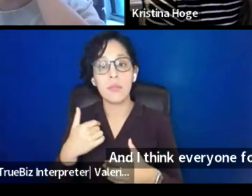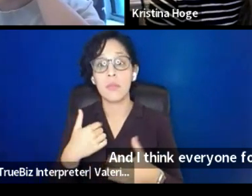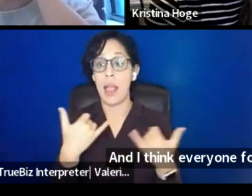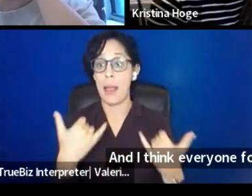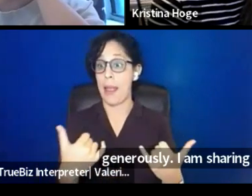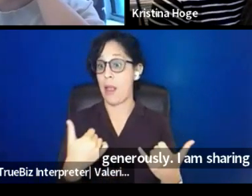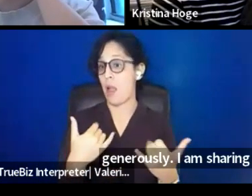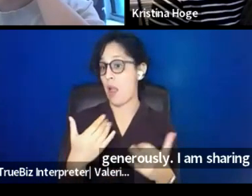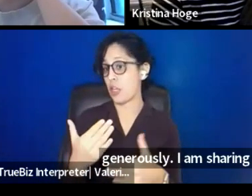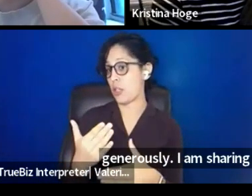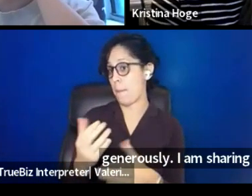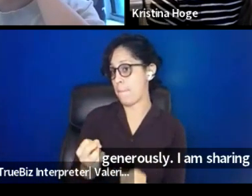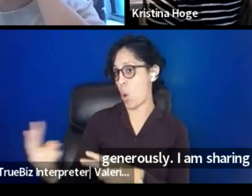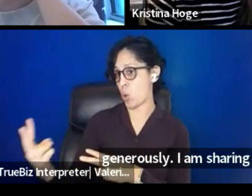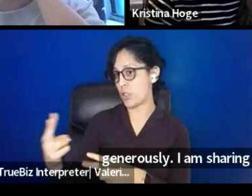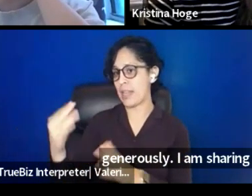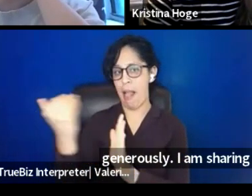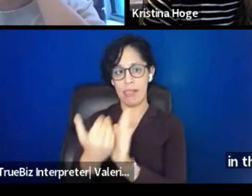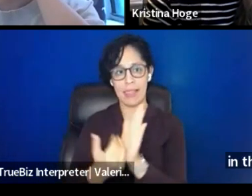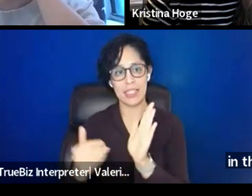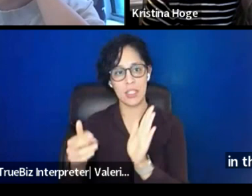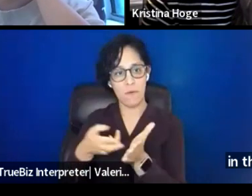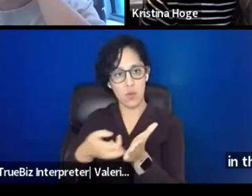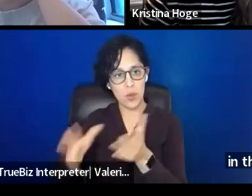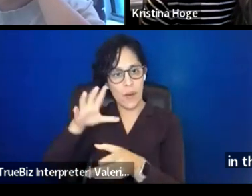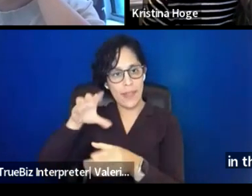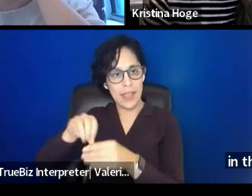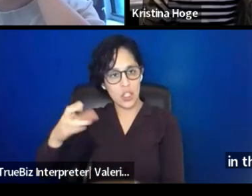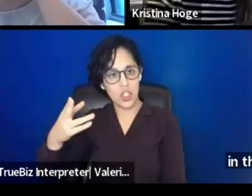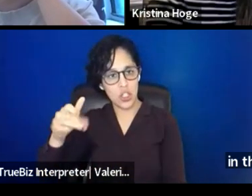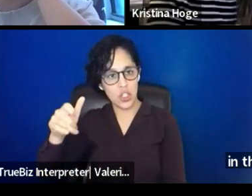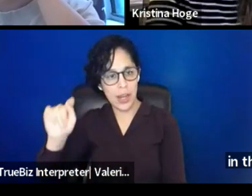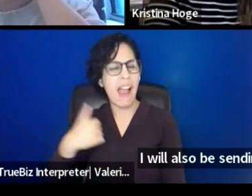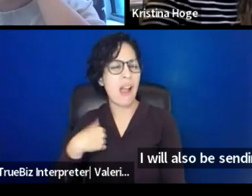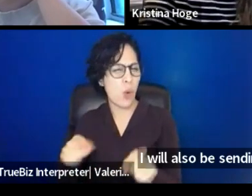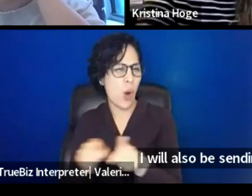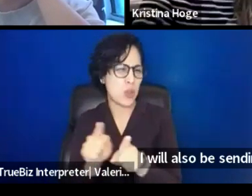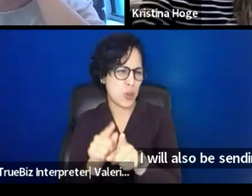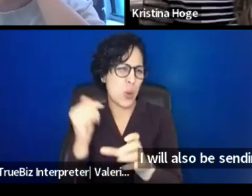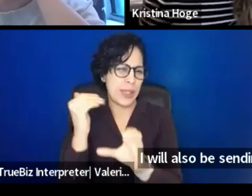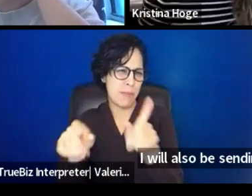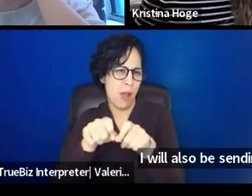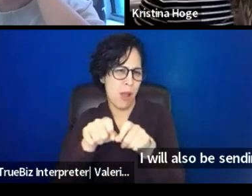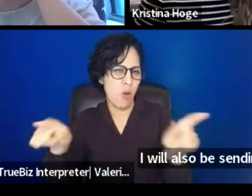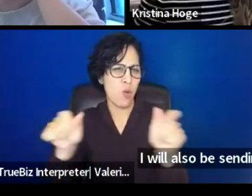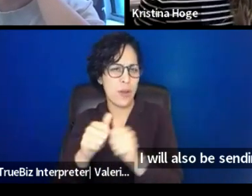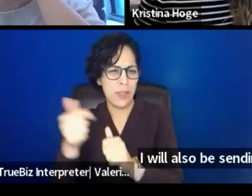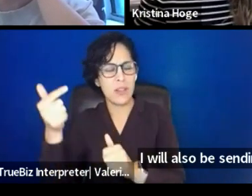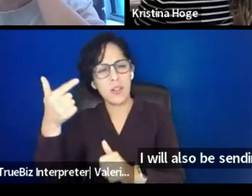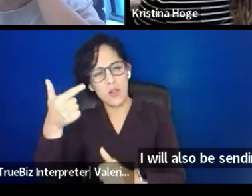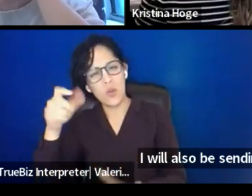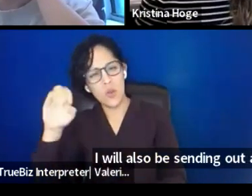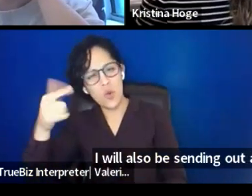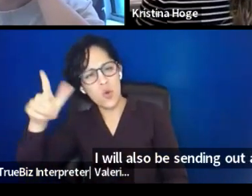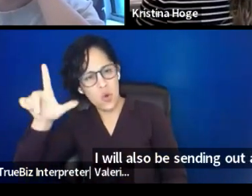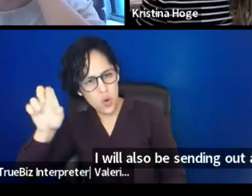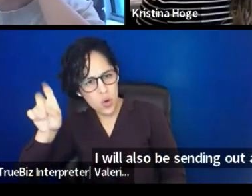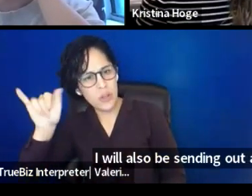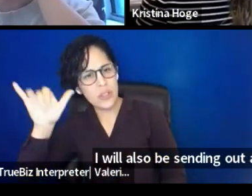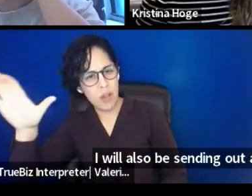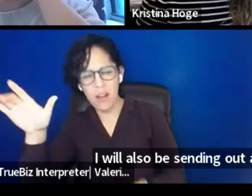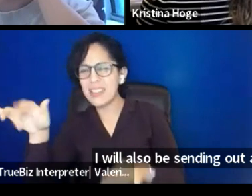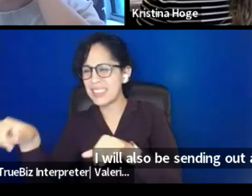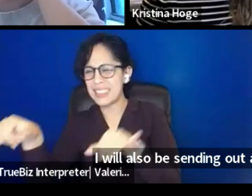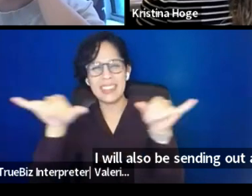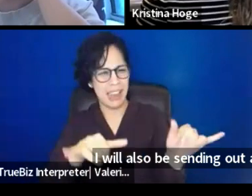in the chat. I will also be sending out an email today with a Google Doc with these resource lists on it.